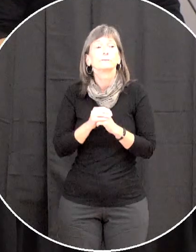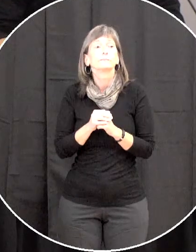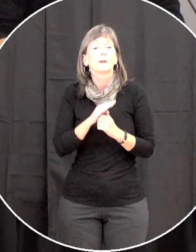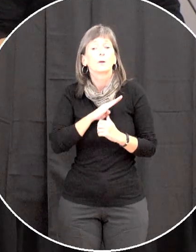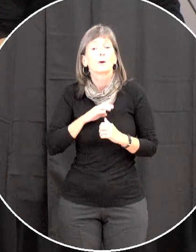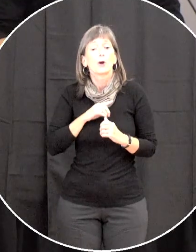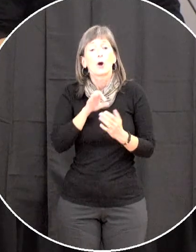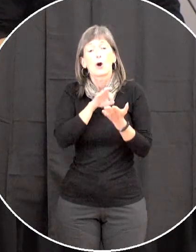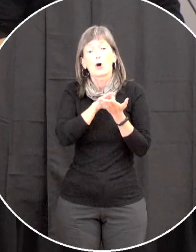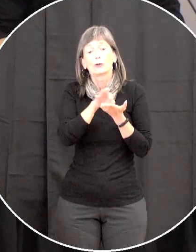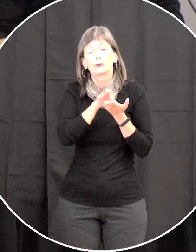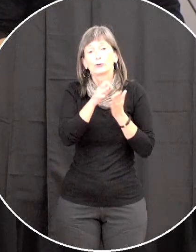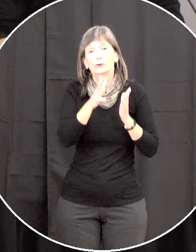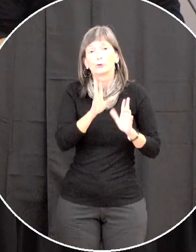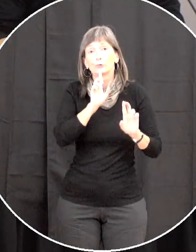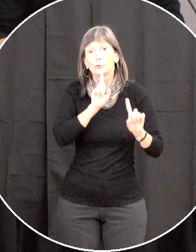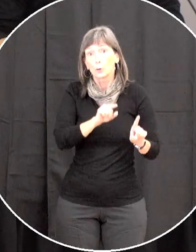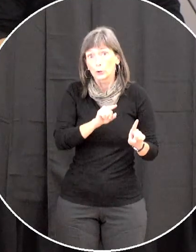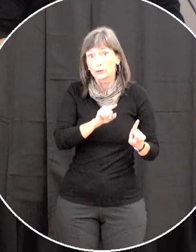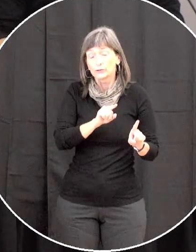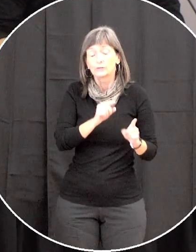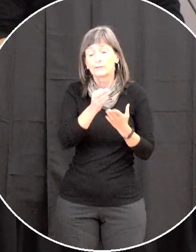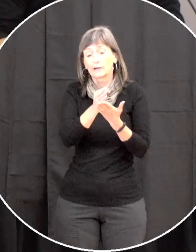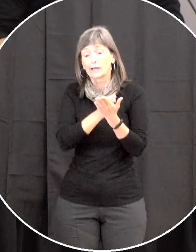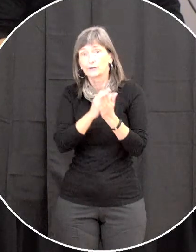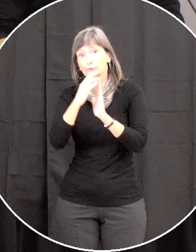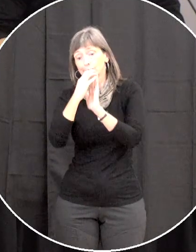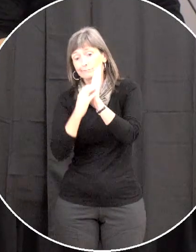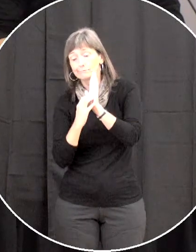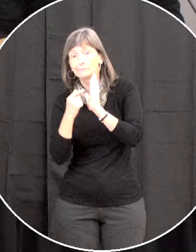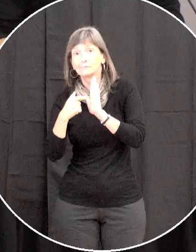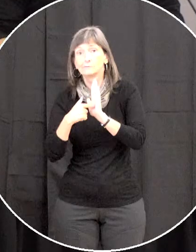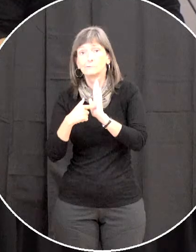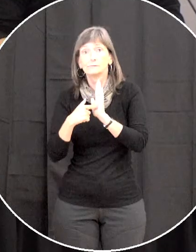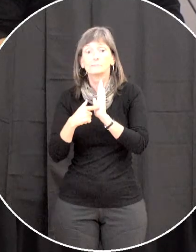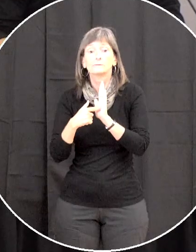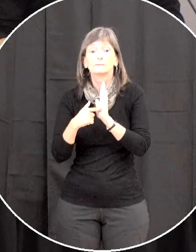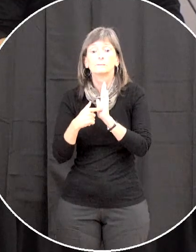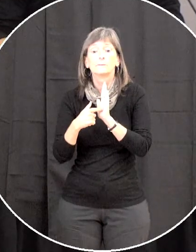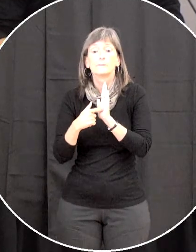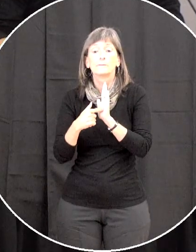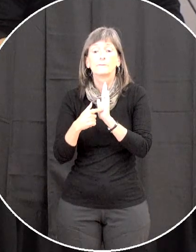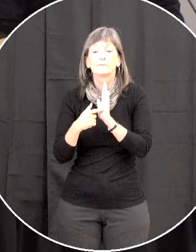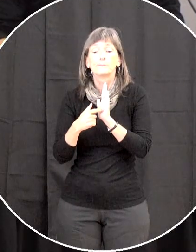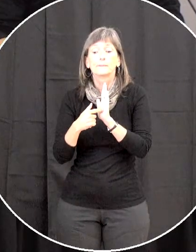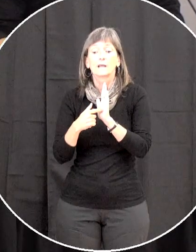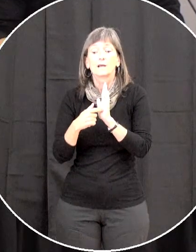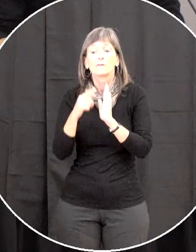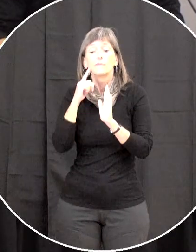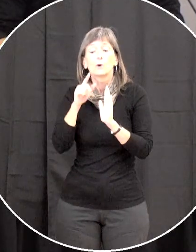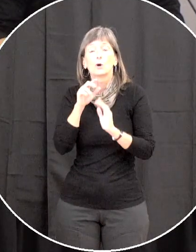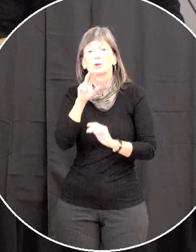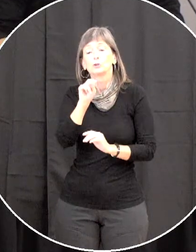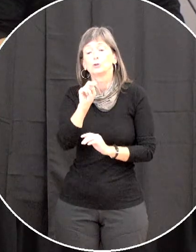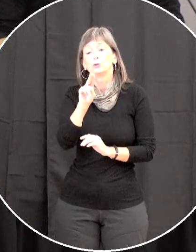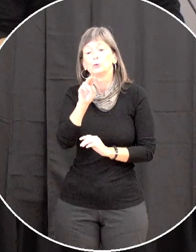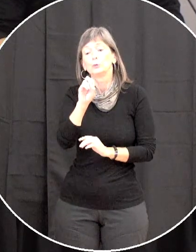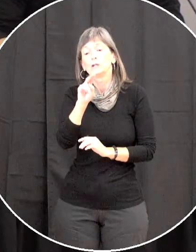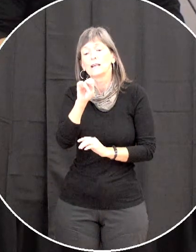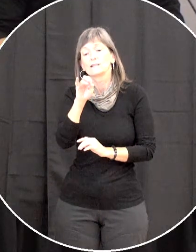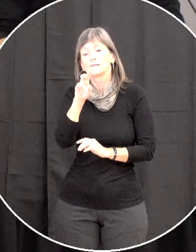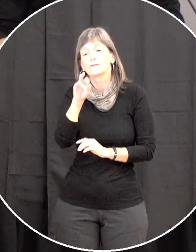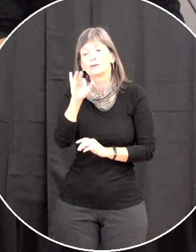auditor's report and accompanying audited financial statements of the fiscal financing agreement between the Nunavut government and for the year